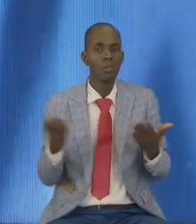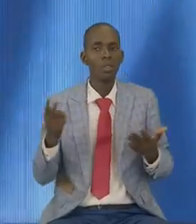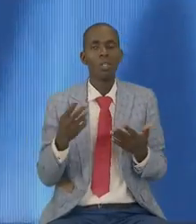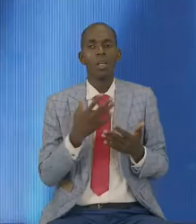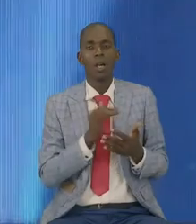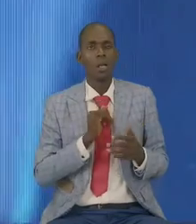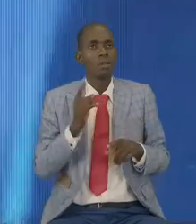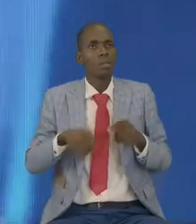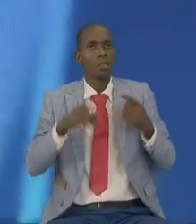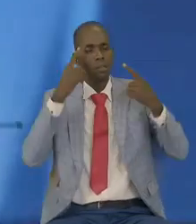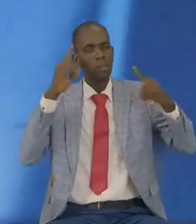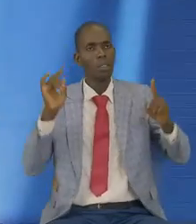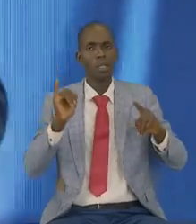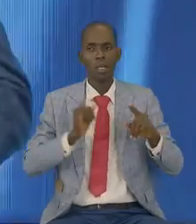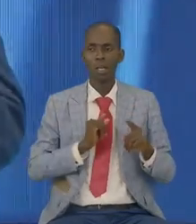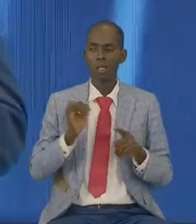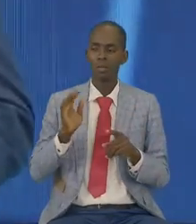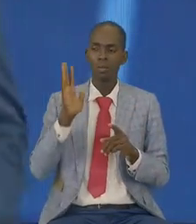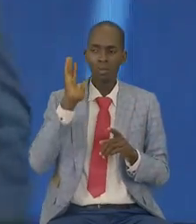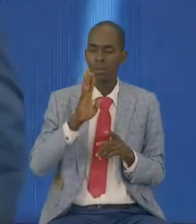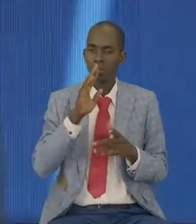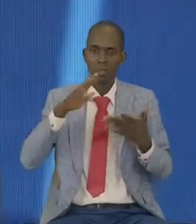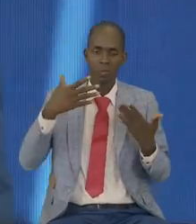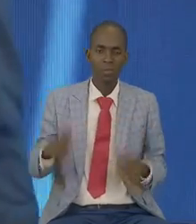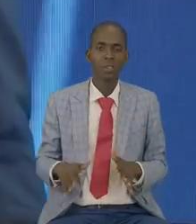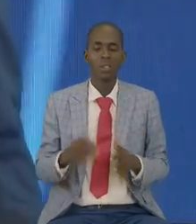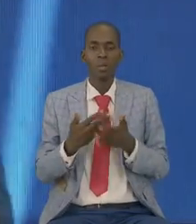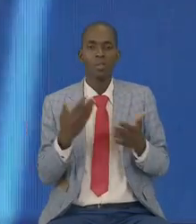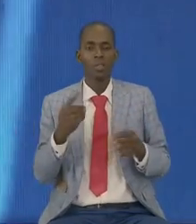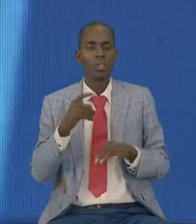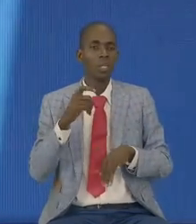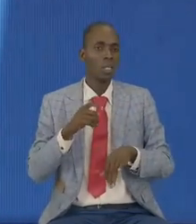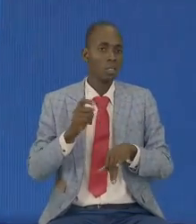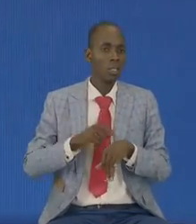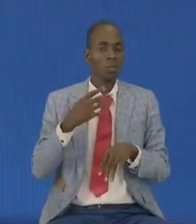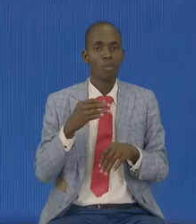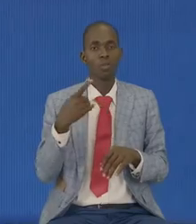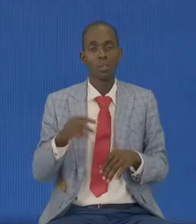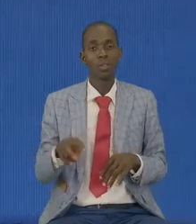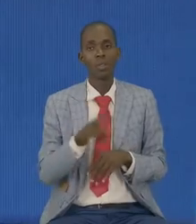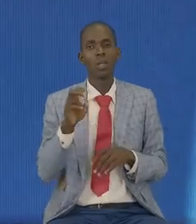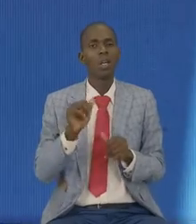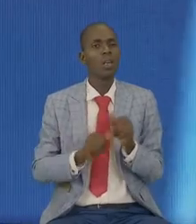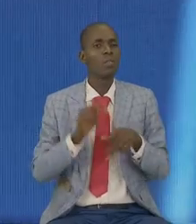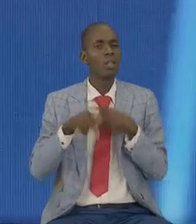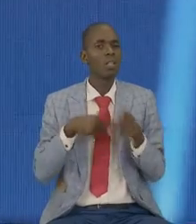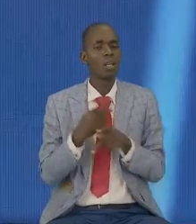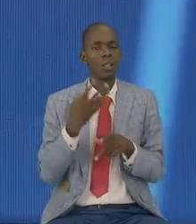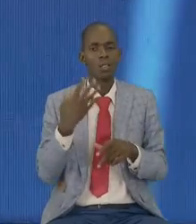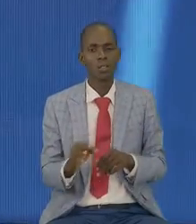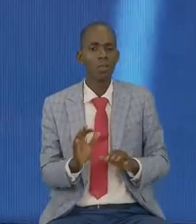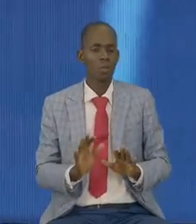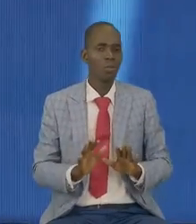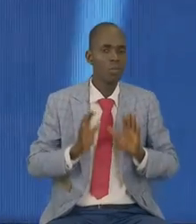it, fear I may drop before the end of the journey. Every kind of fear, psychological fear,